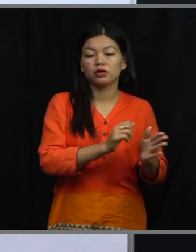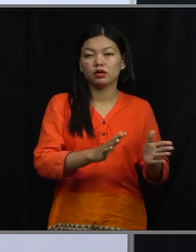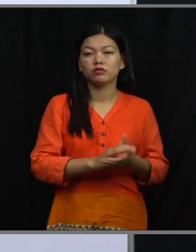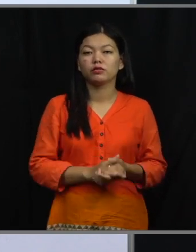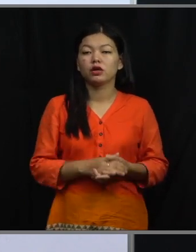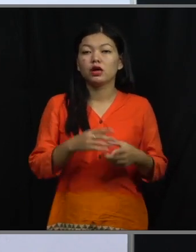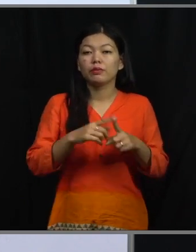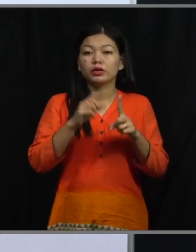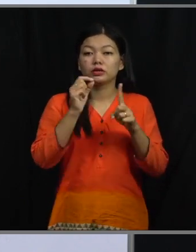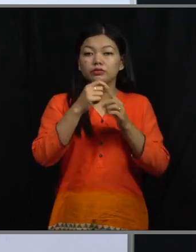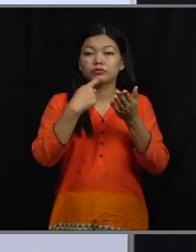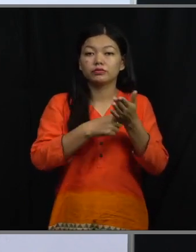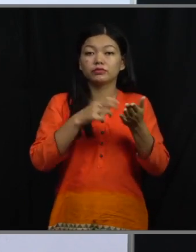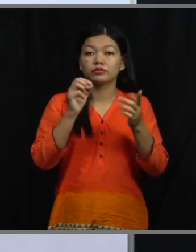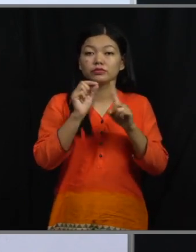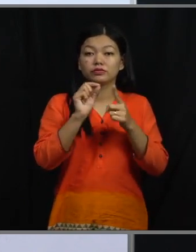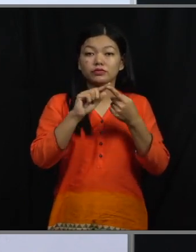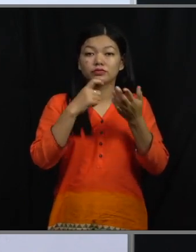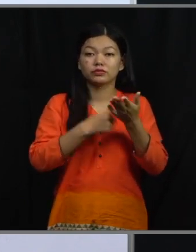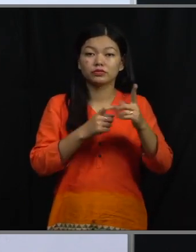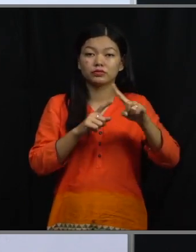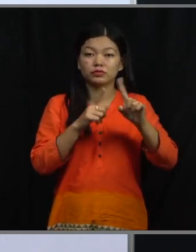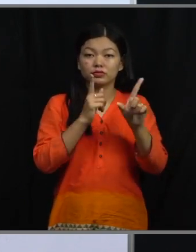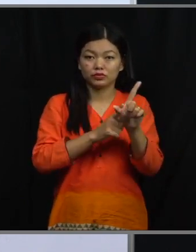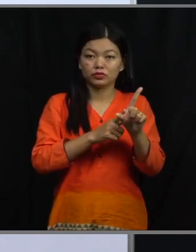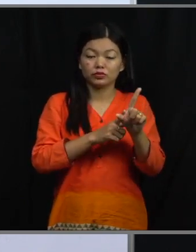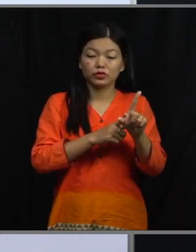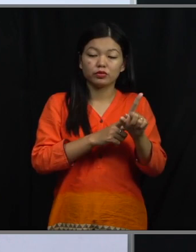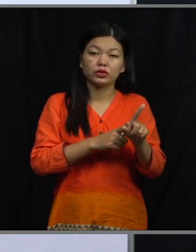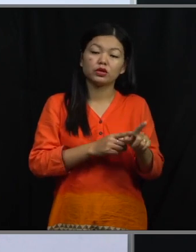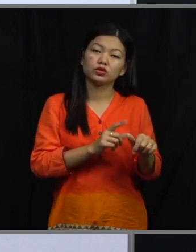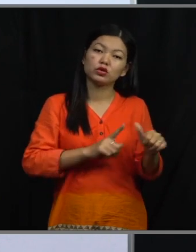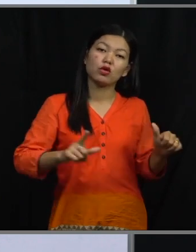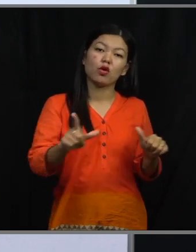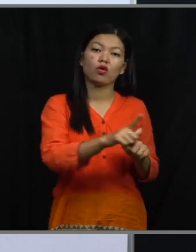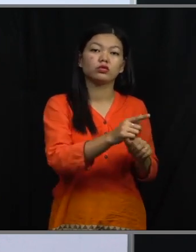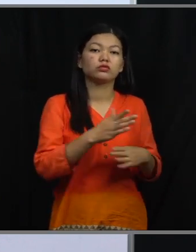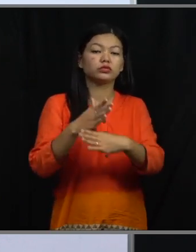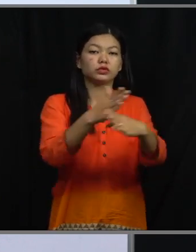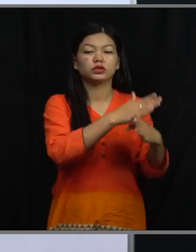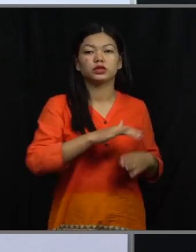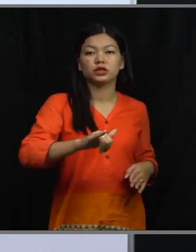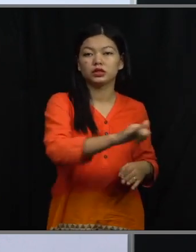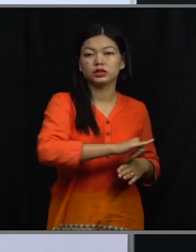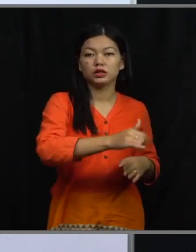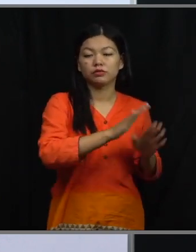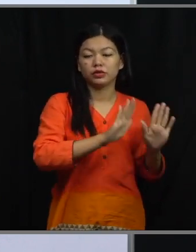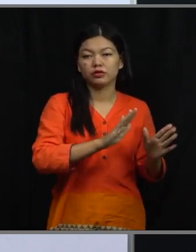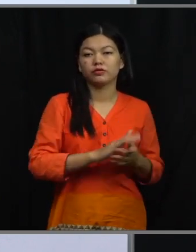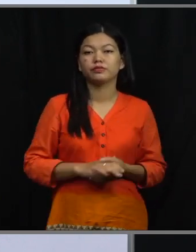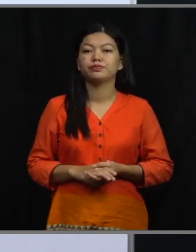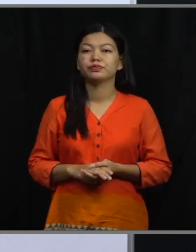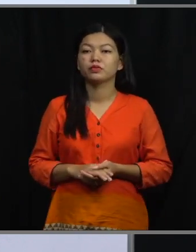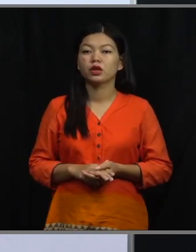says it's a common property. That is what it means here. The next are the functional features. How does it functions?